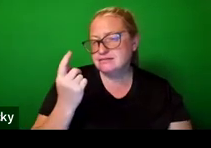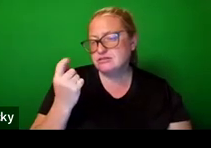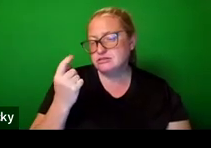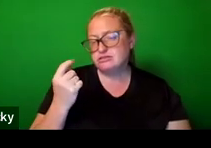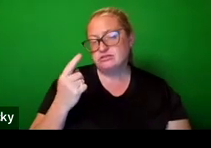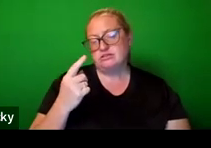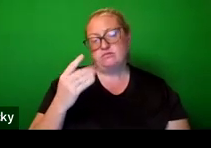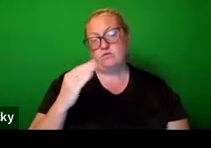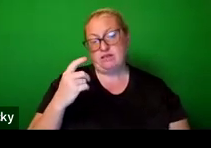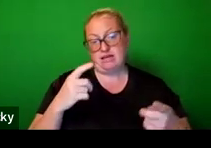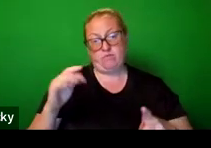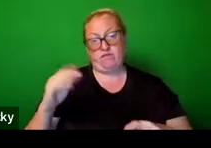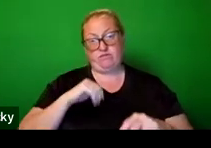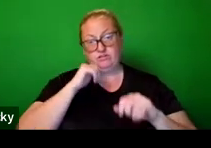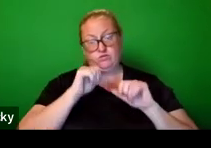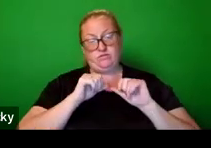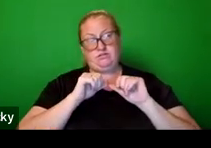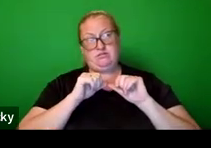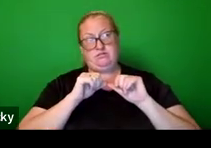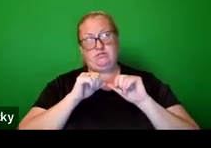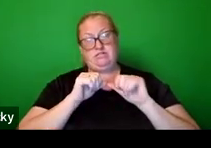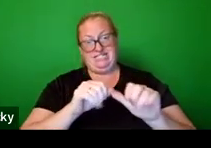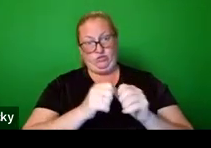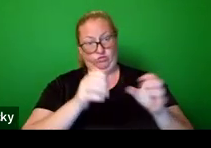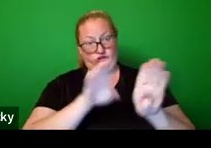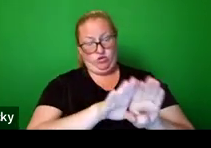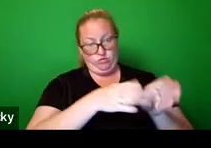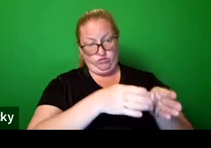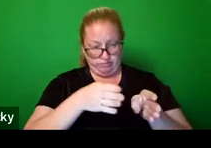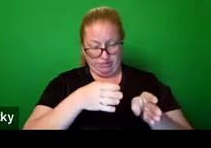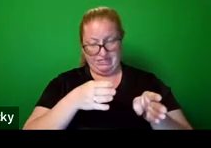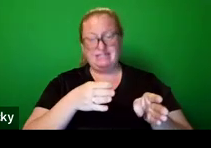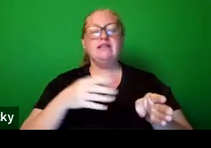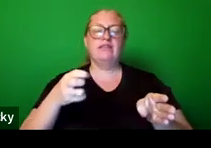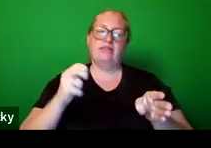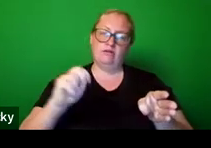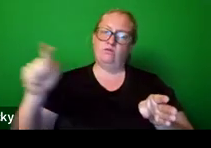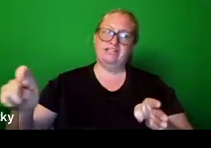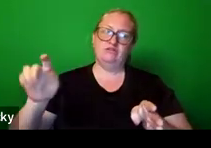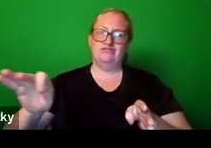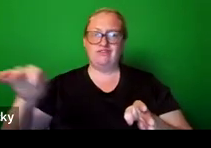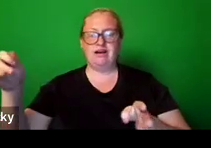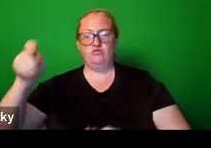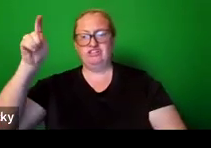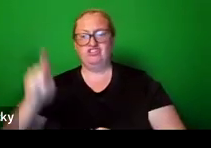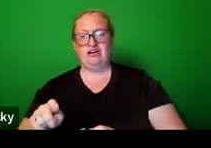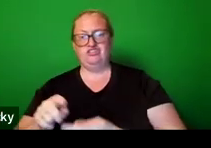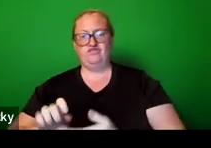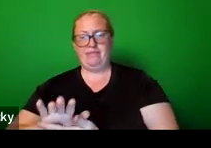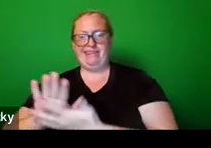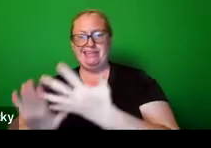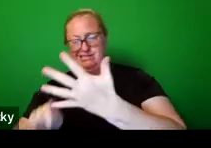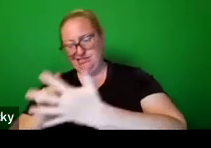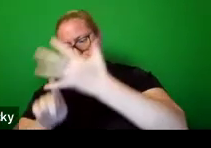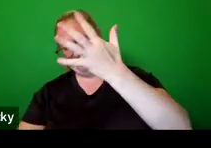implication. If we don't move forward with the closure plan, here's other areas we're going to need to find reductions from by not doing